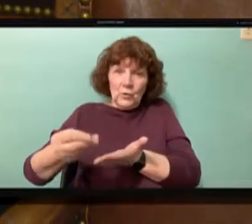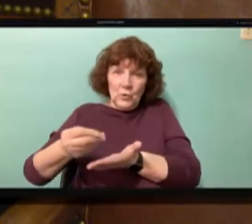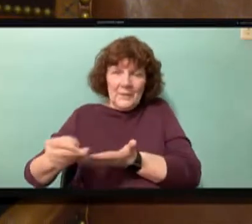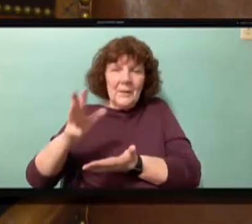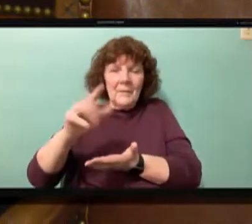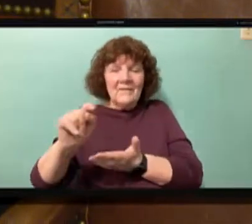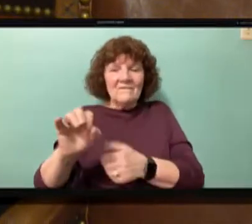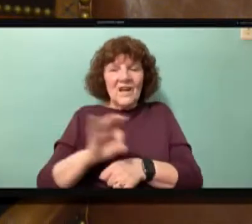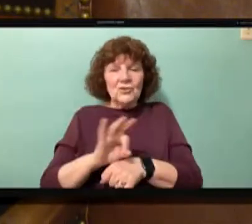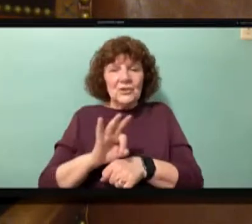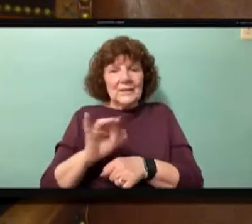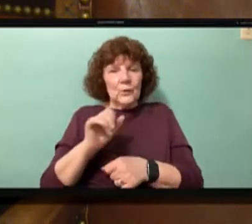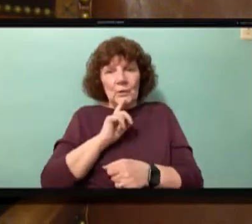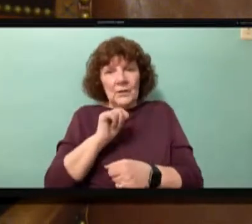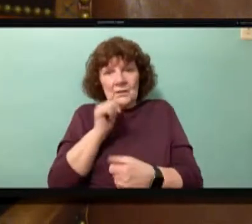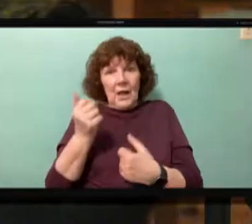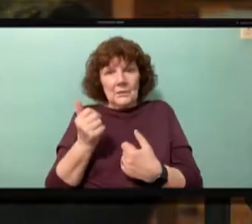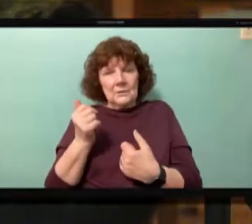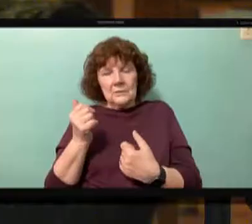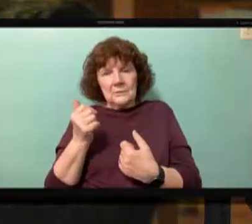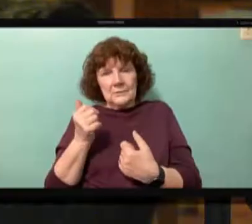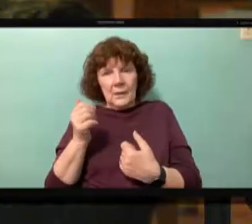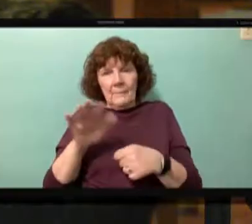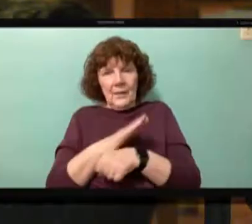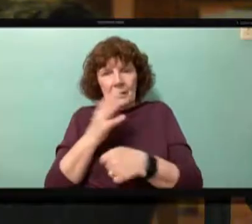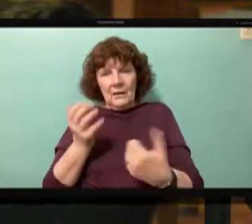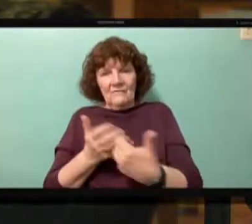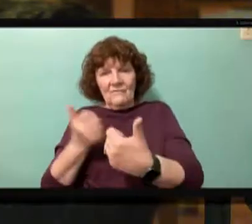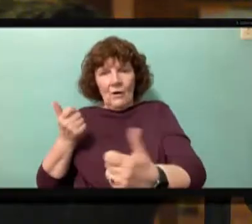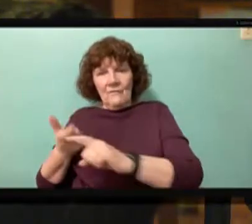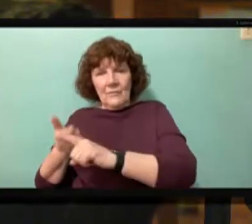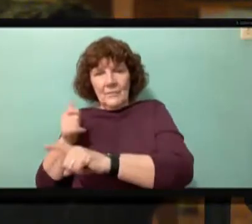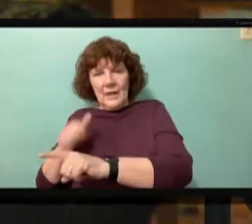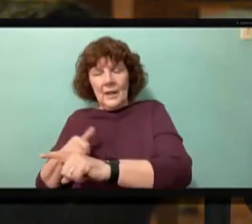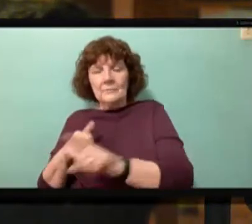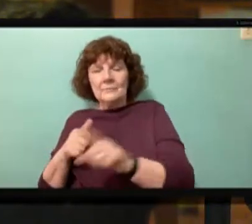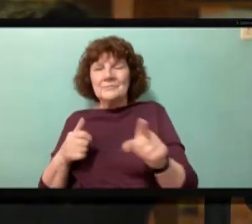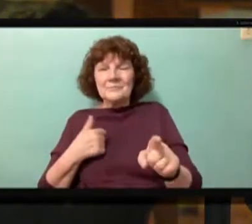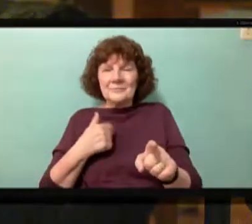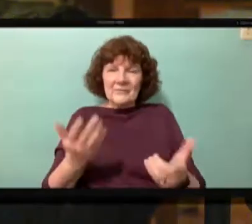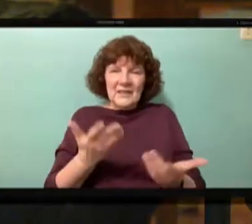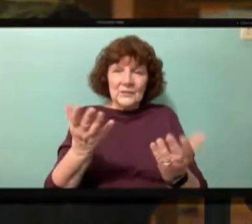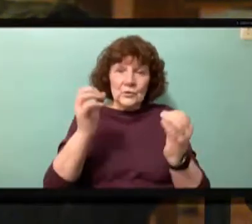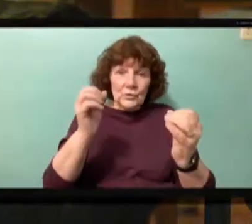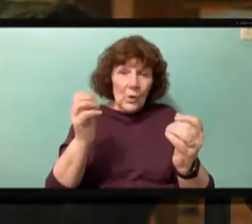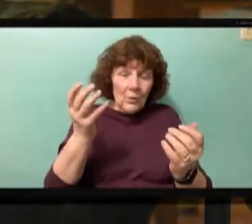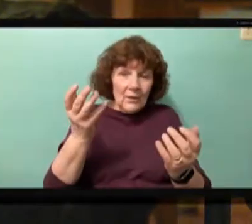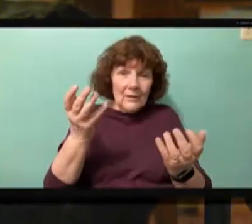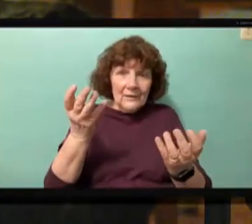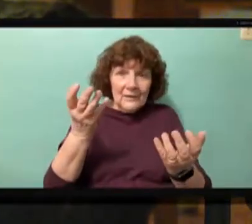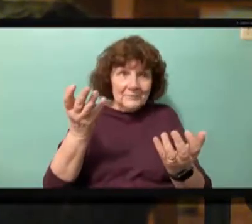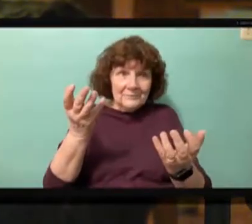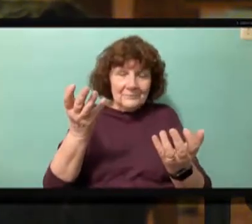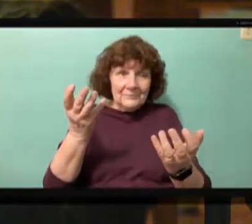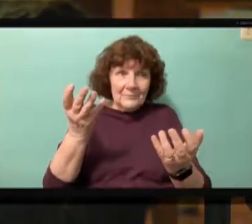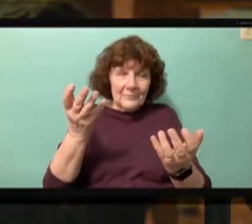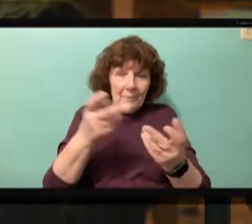that. I'm suggesting that there isn't any place within the executive branch you could put it that would